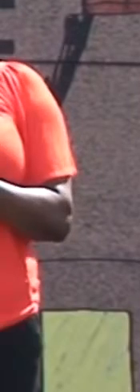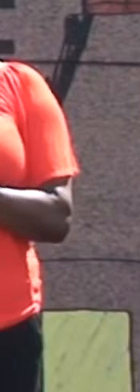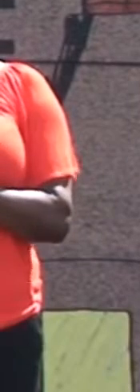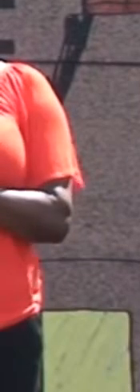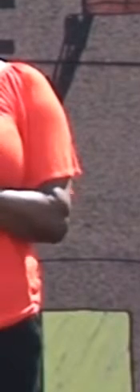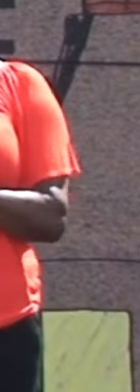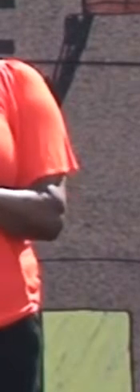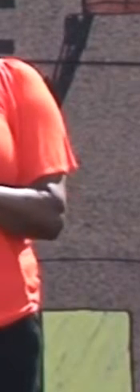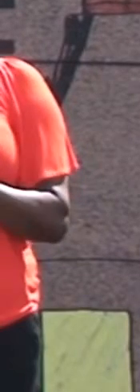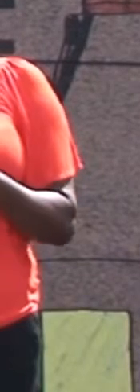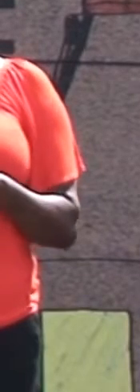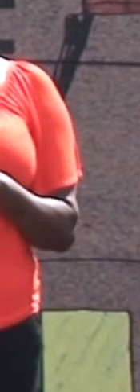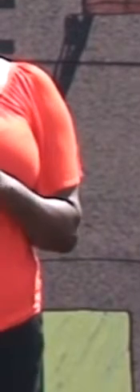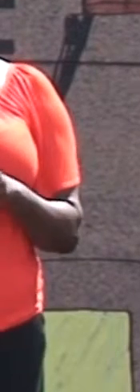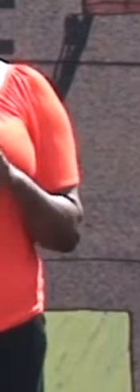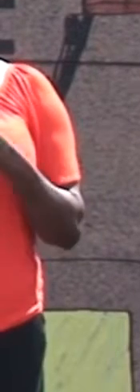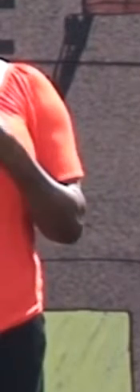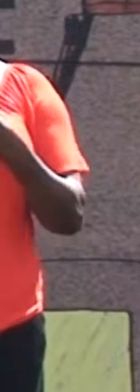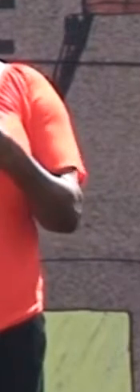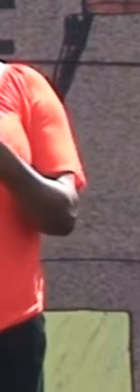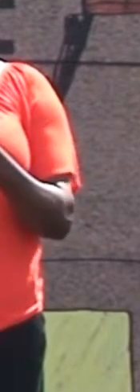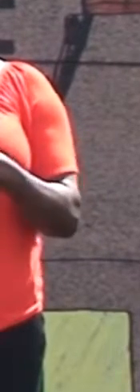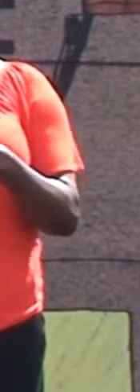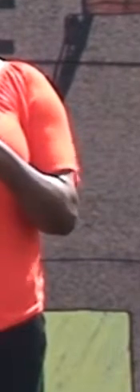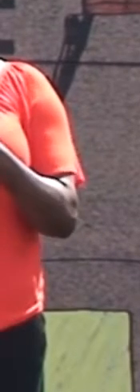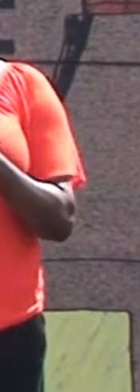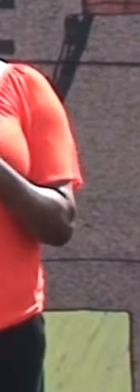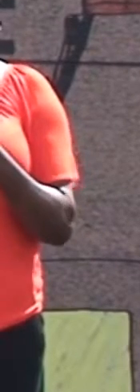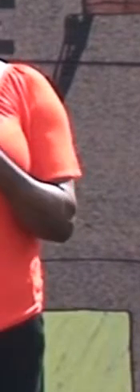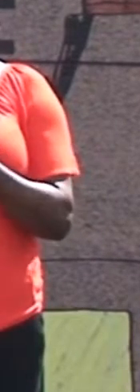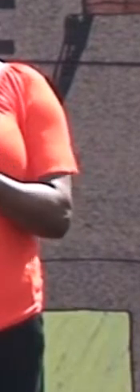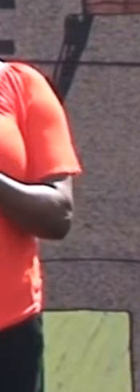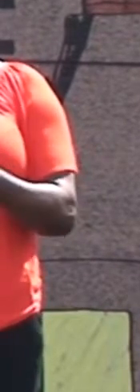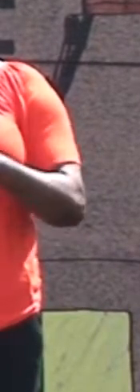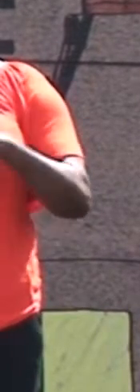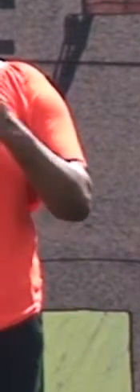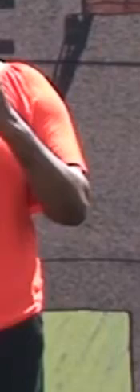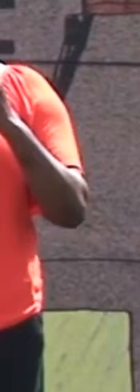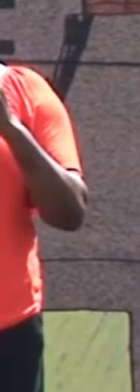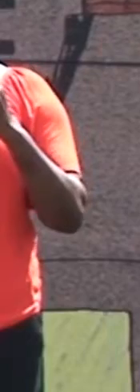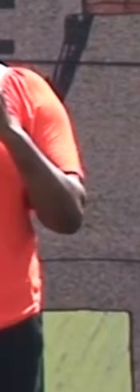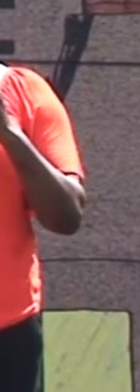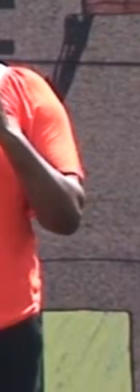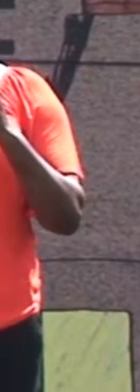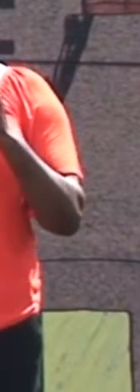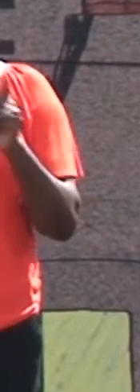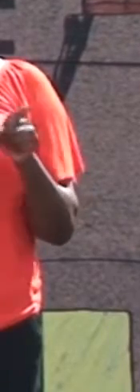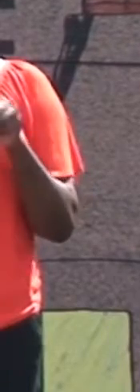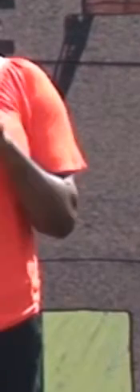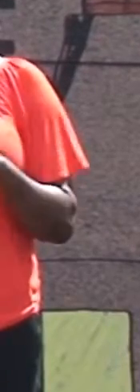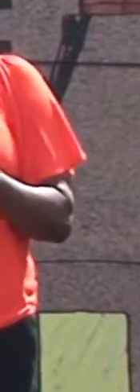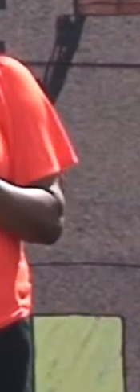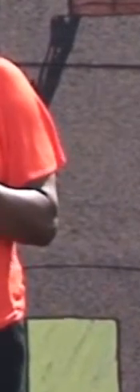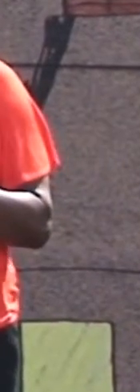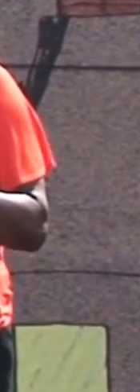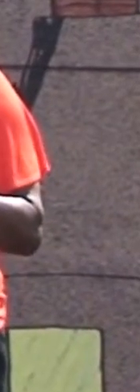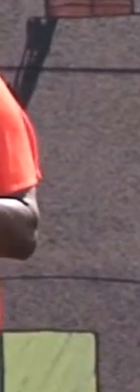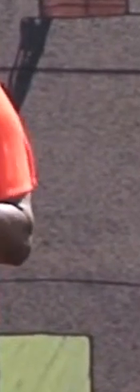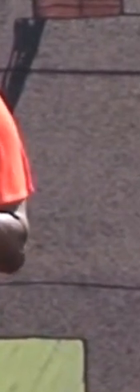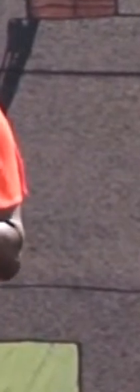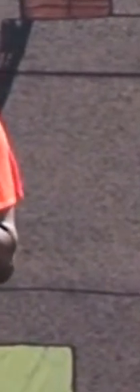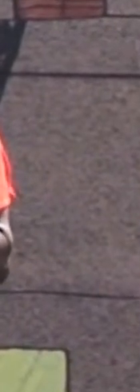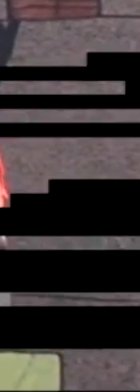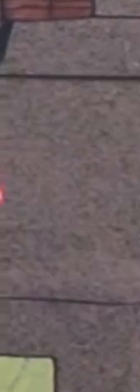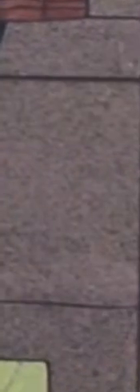to connect and share information online. We should also make sure that these platforms are not being